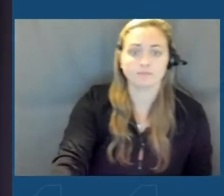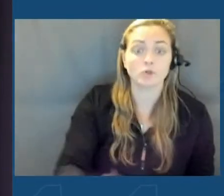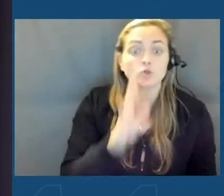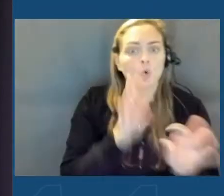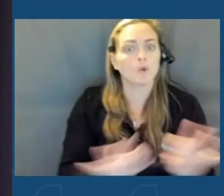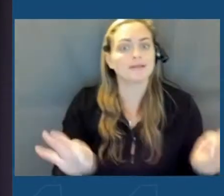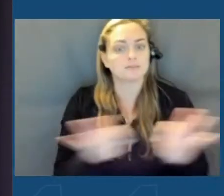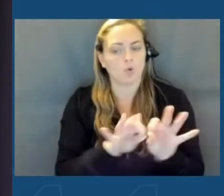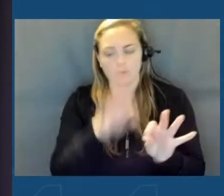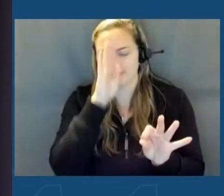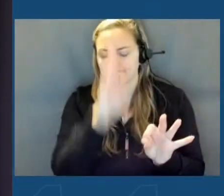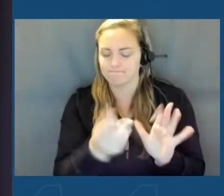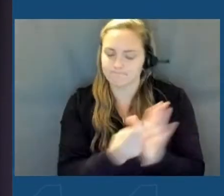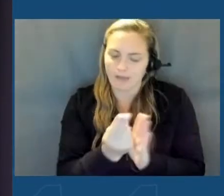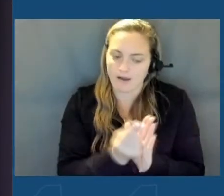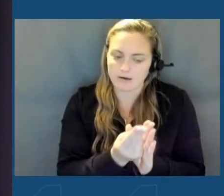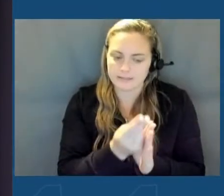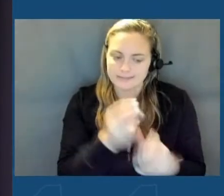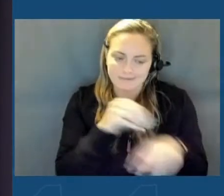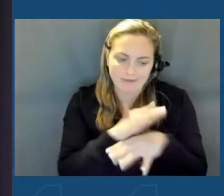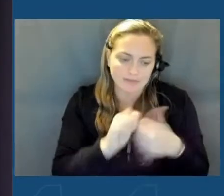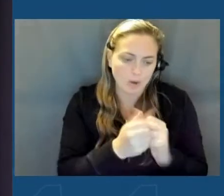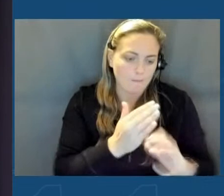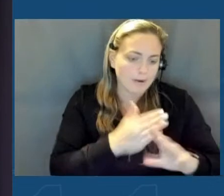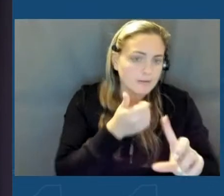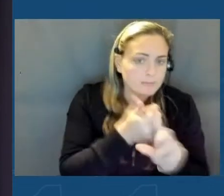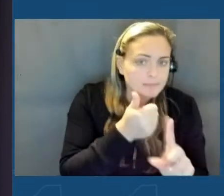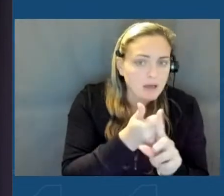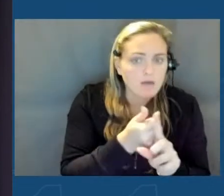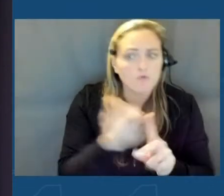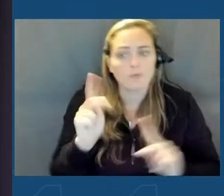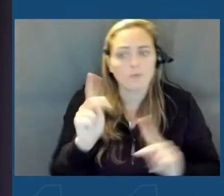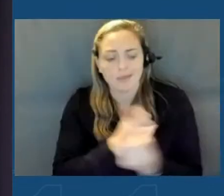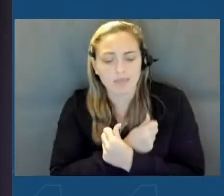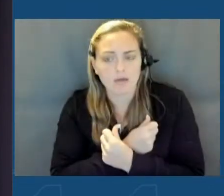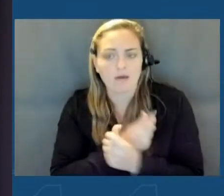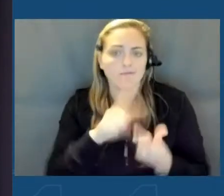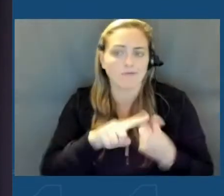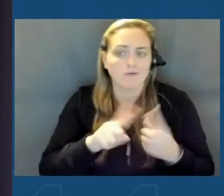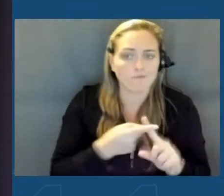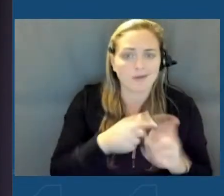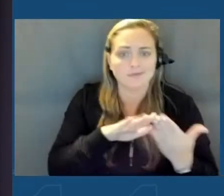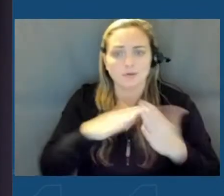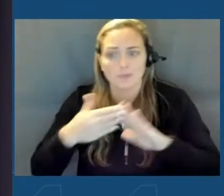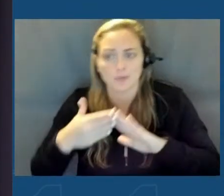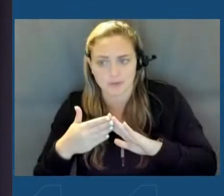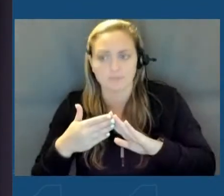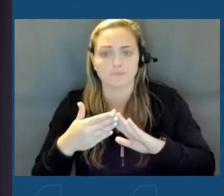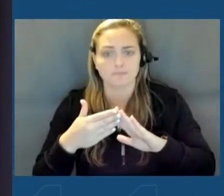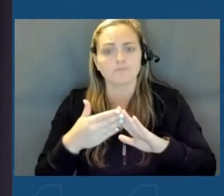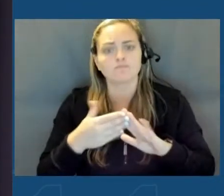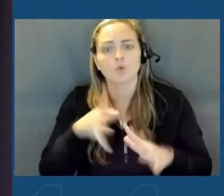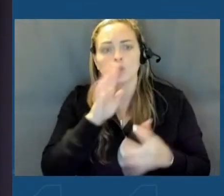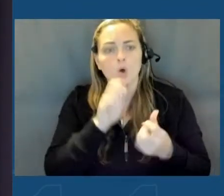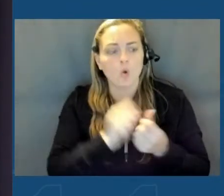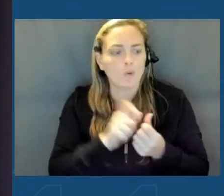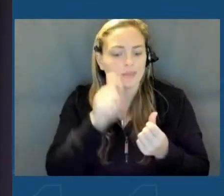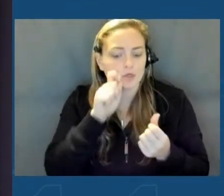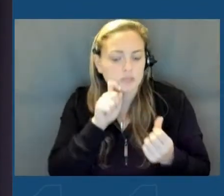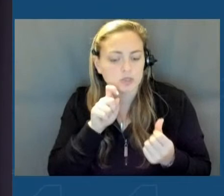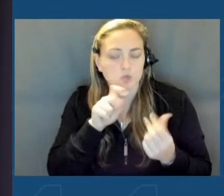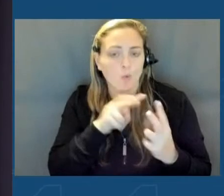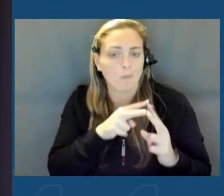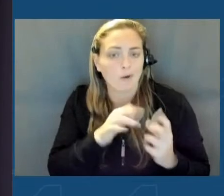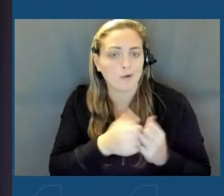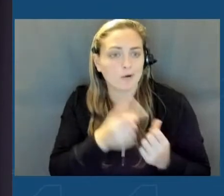Yorkers about protecting themselves, the people they love, their friends, their community. talk with sexual partners about whether